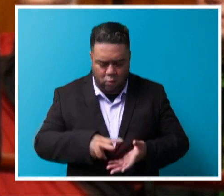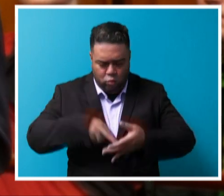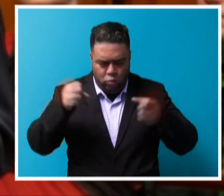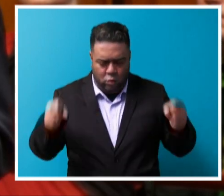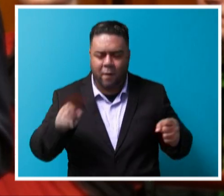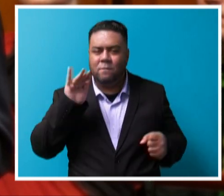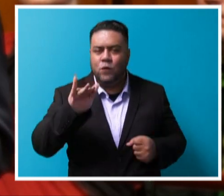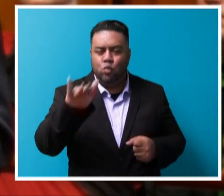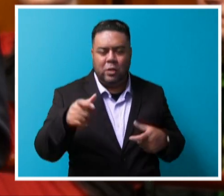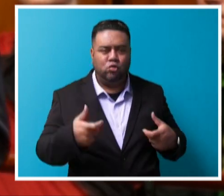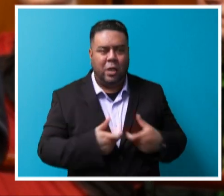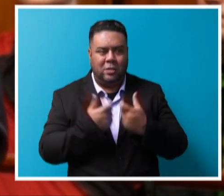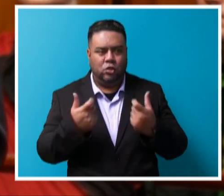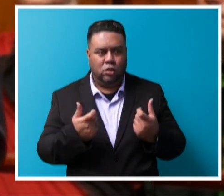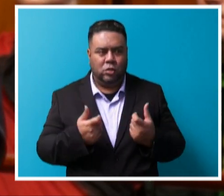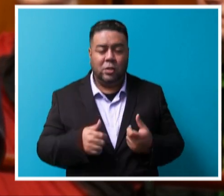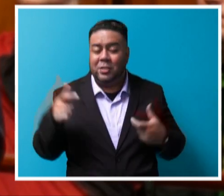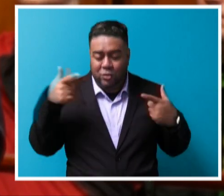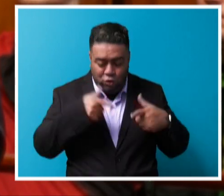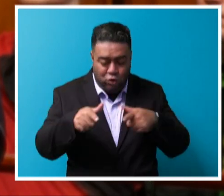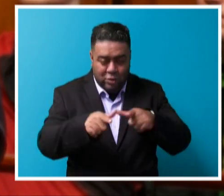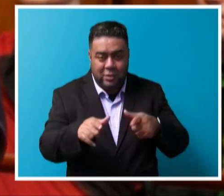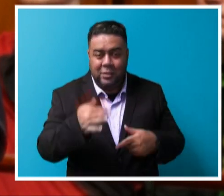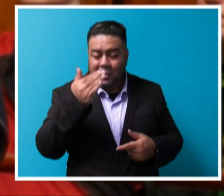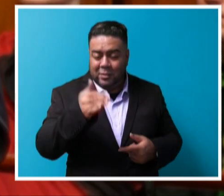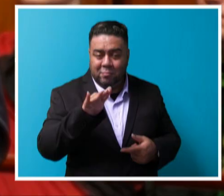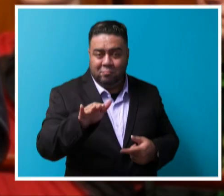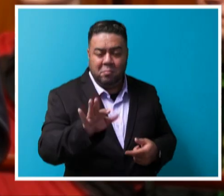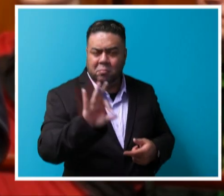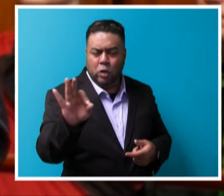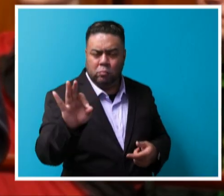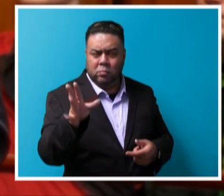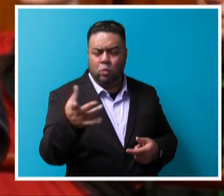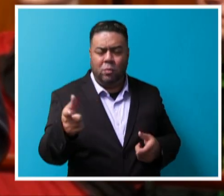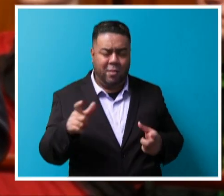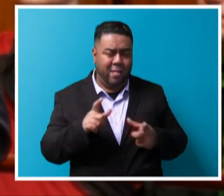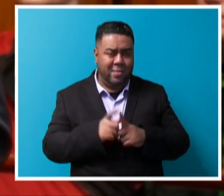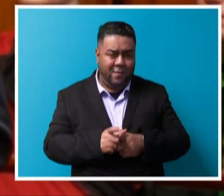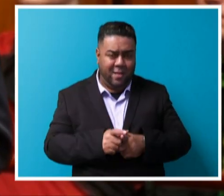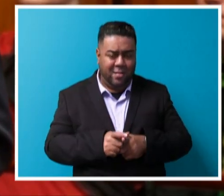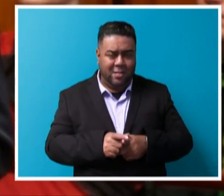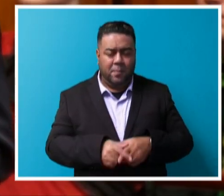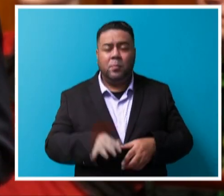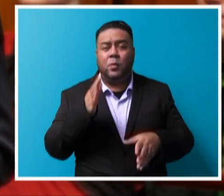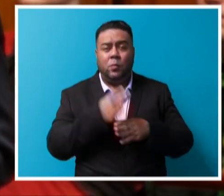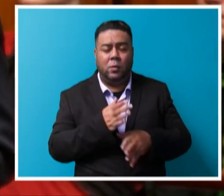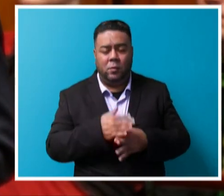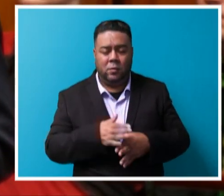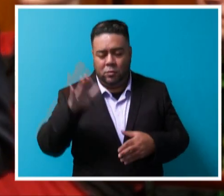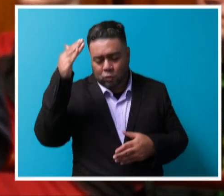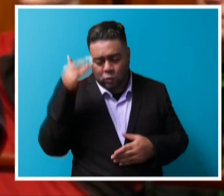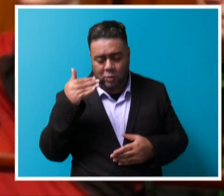future challenges. The journey ahead may not be without difficulties. Workforce shortages,